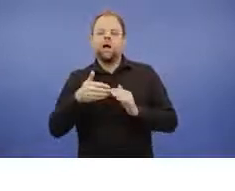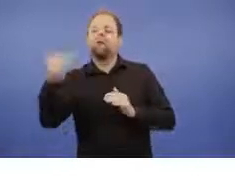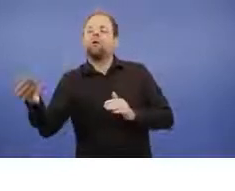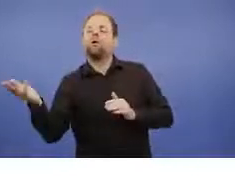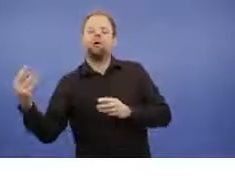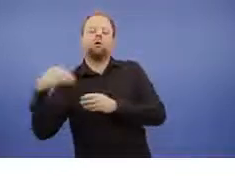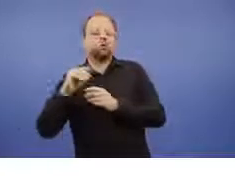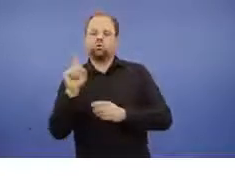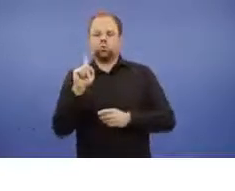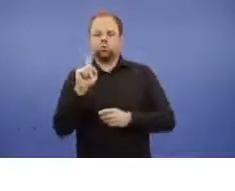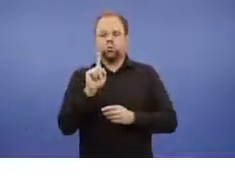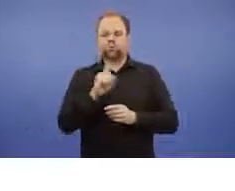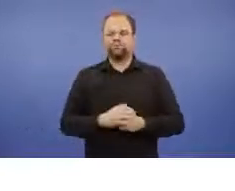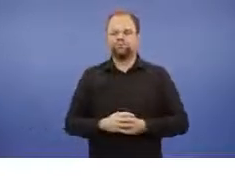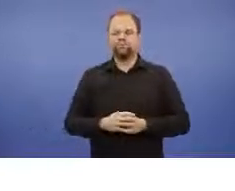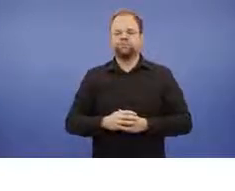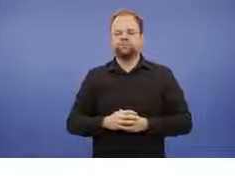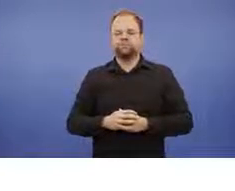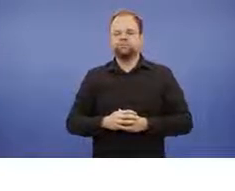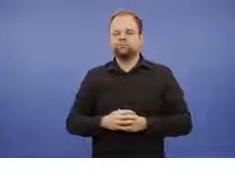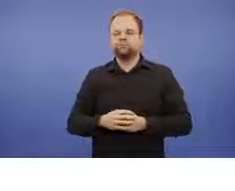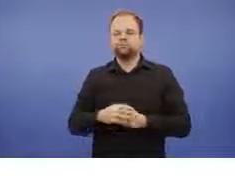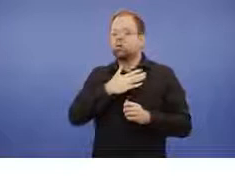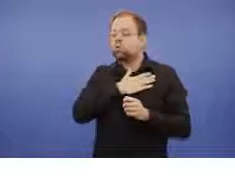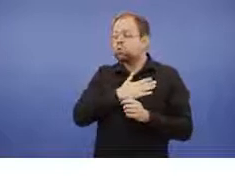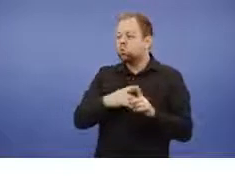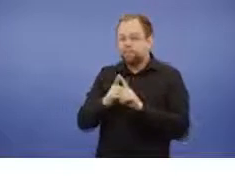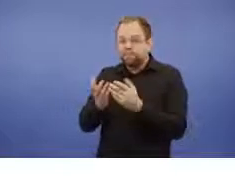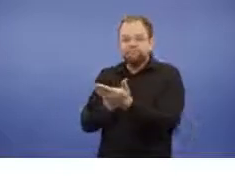with organizations of persons with disabilities